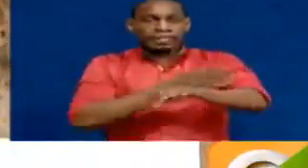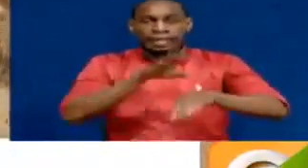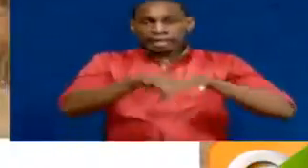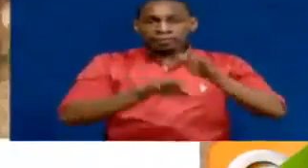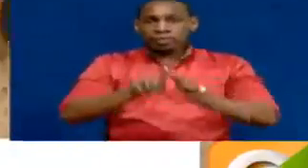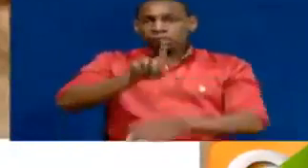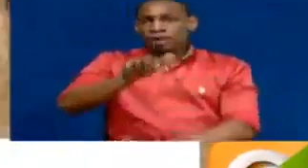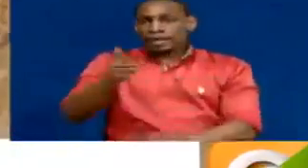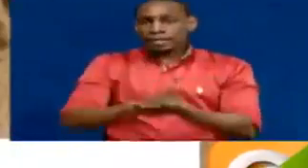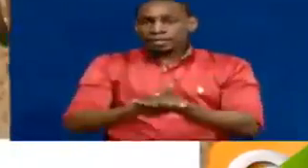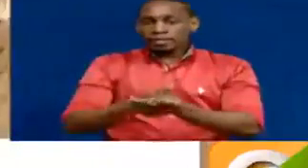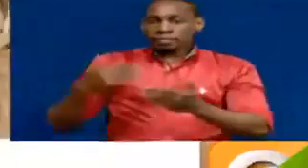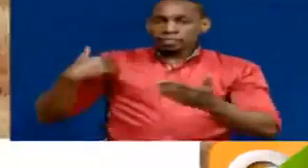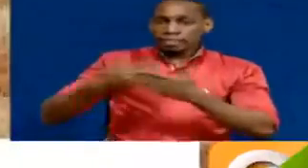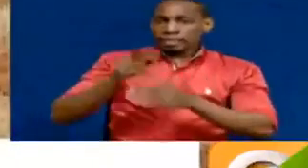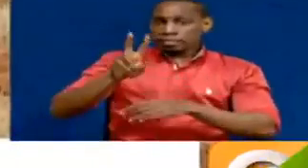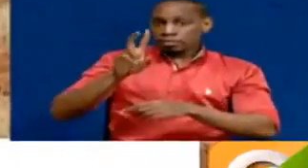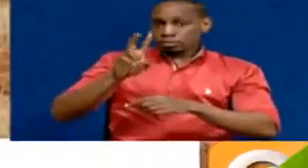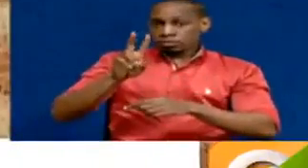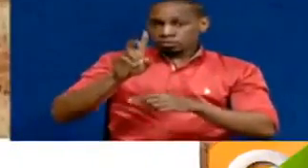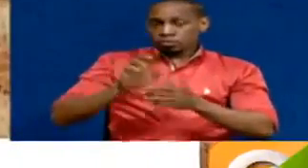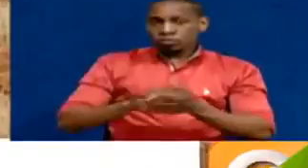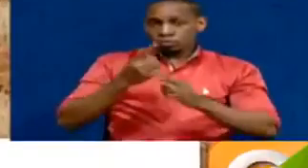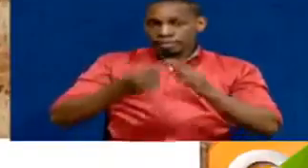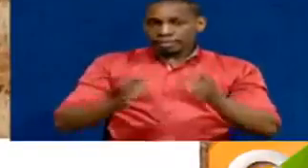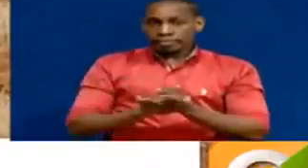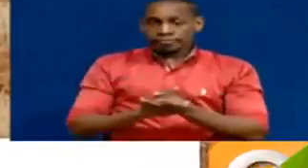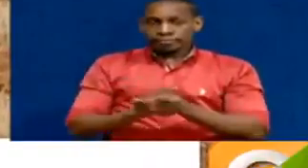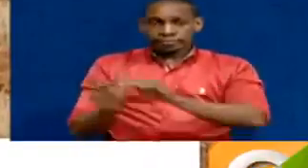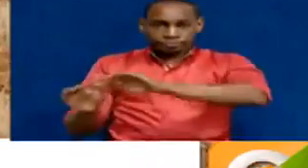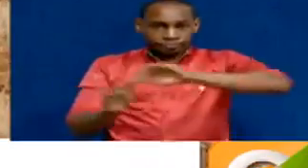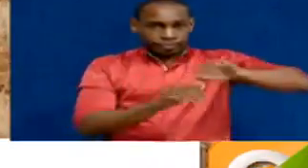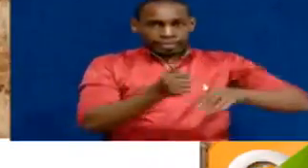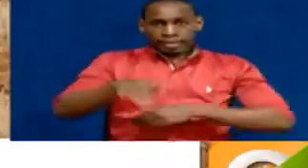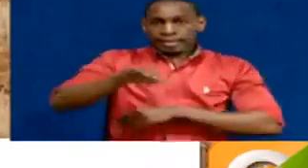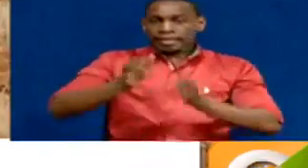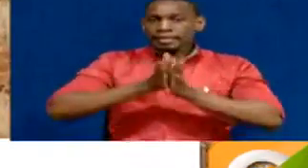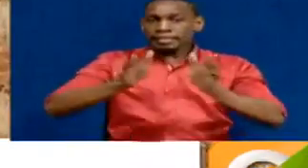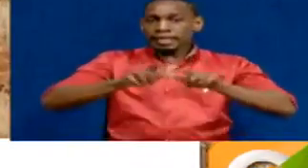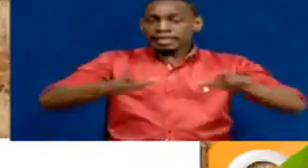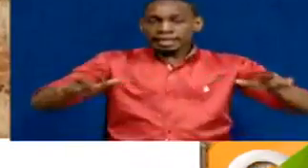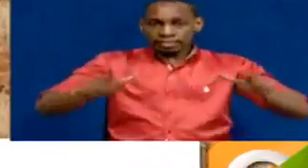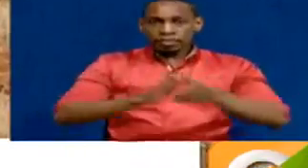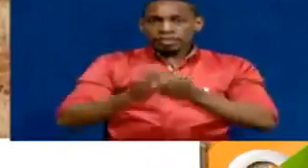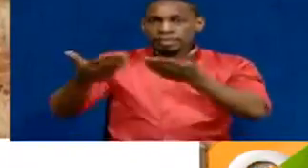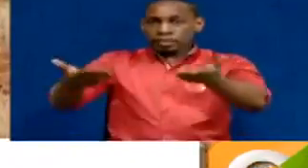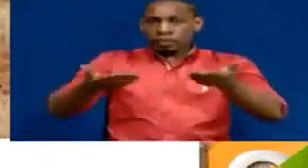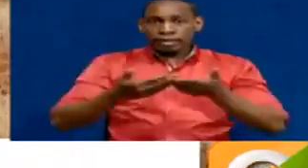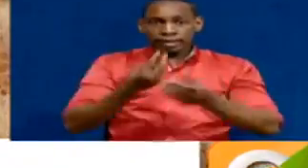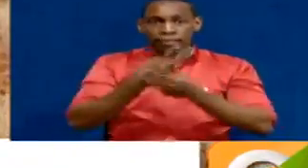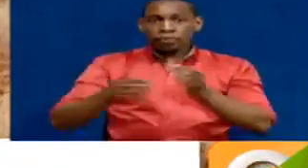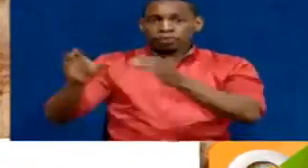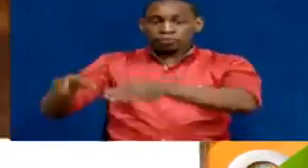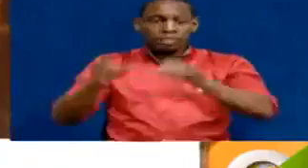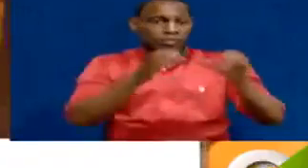livestock from each other for the last 2 years. We are off to Kilter location. The vast land was once home to the Boranas and